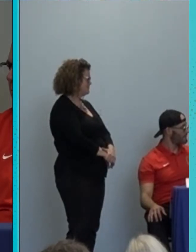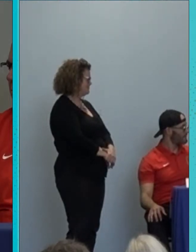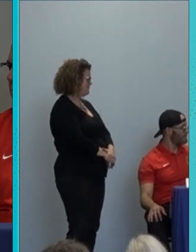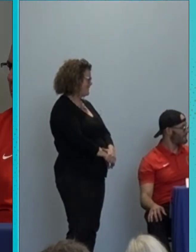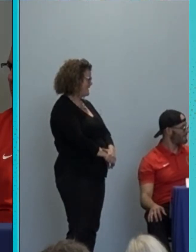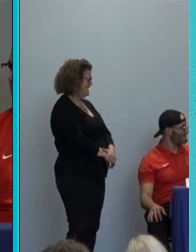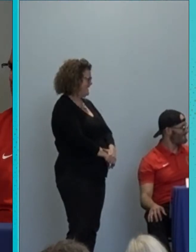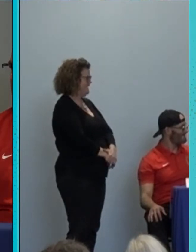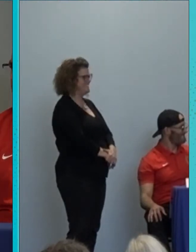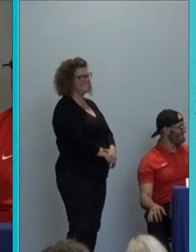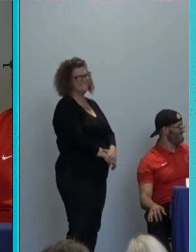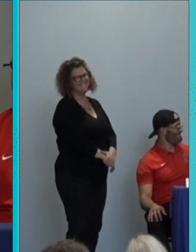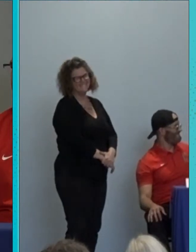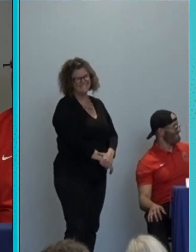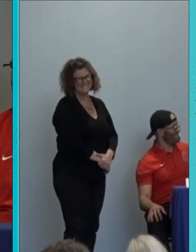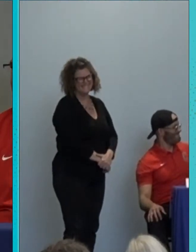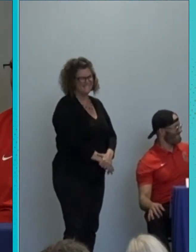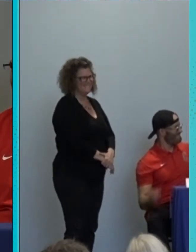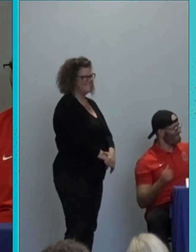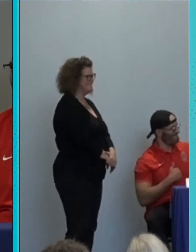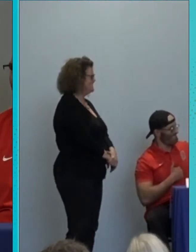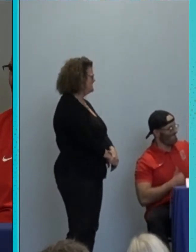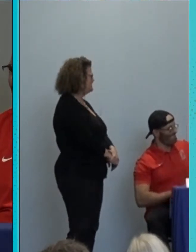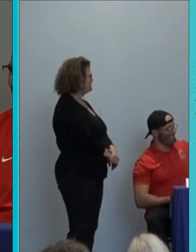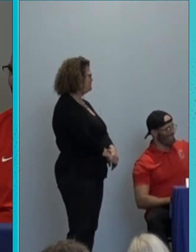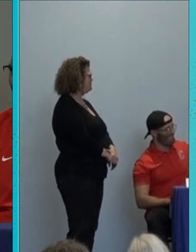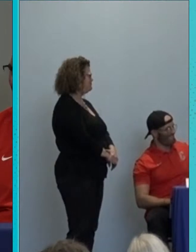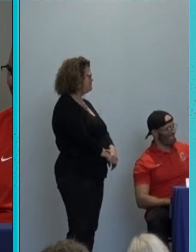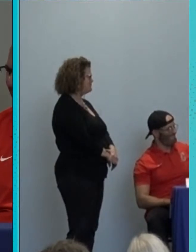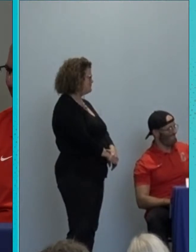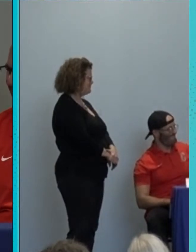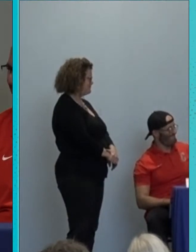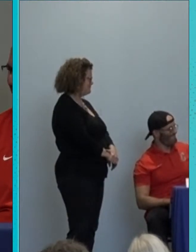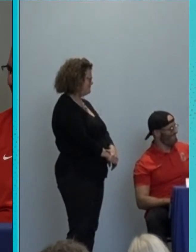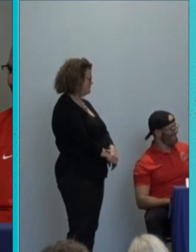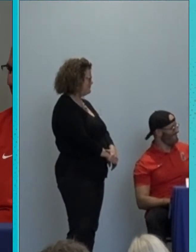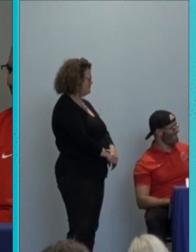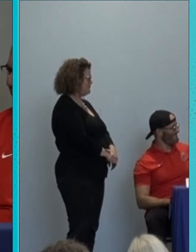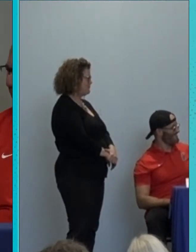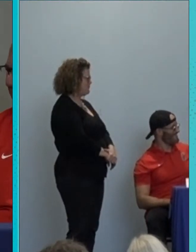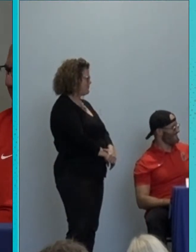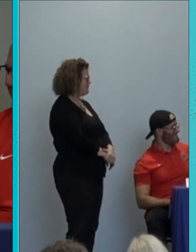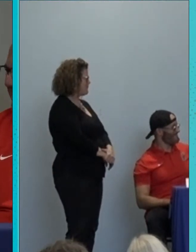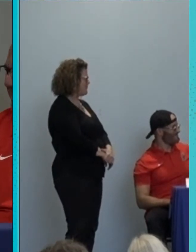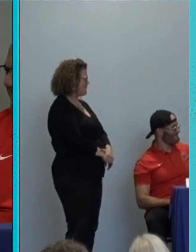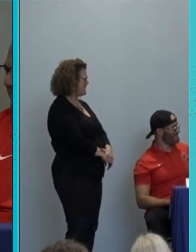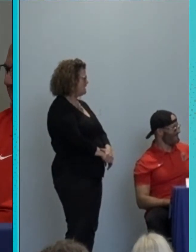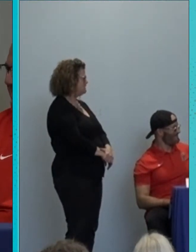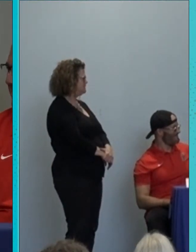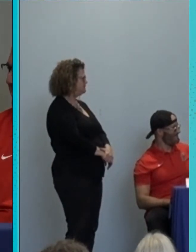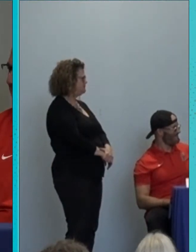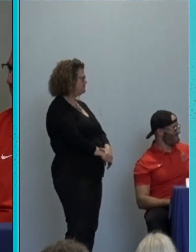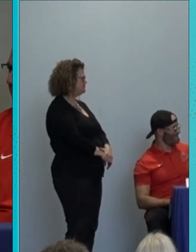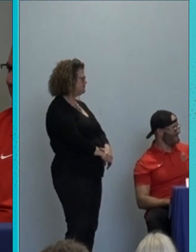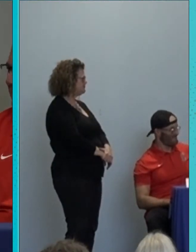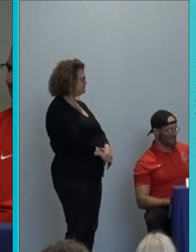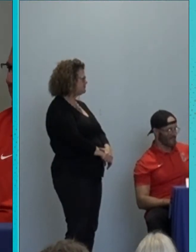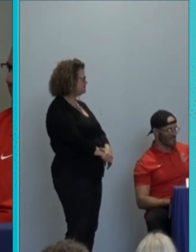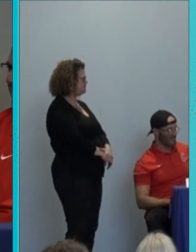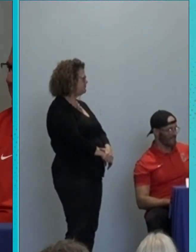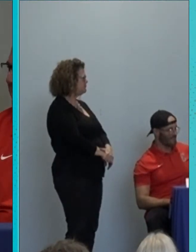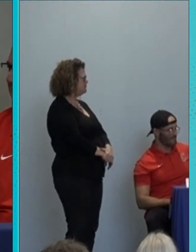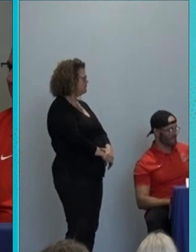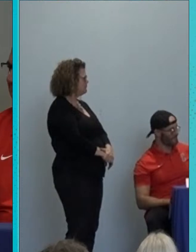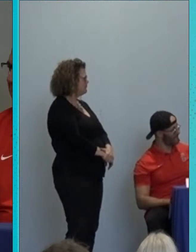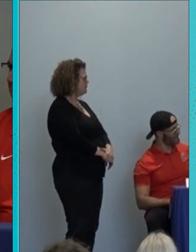I didn't really like the boys on that team, but anyways, so then, growing up, I didn't play football for a little